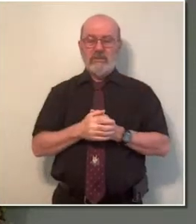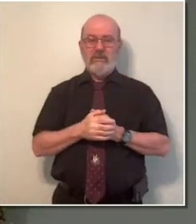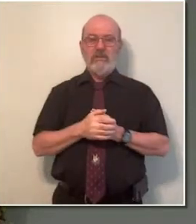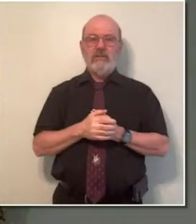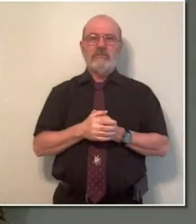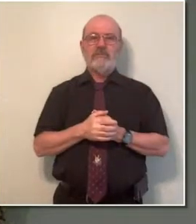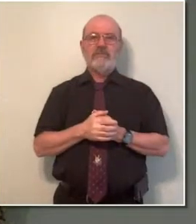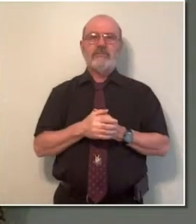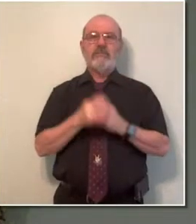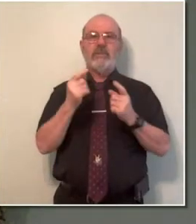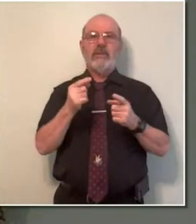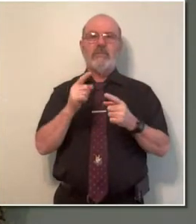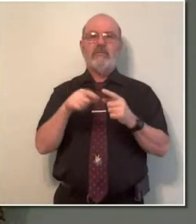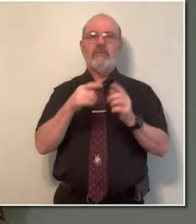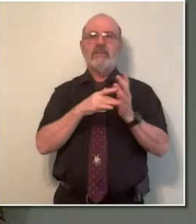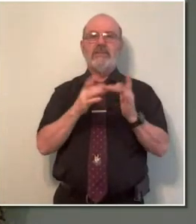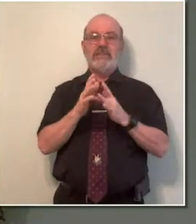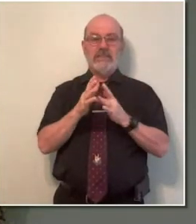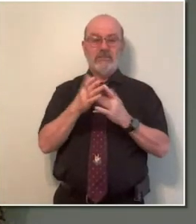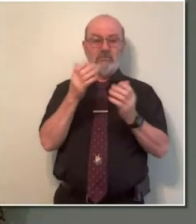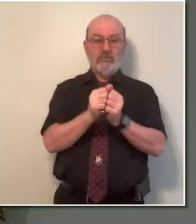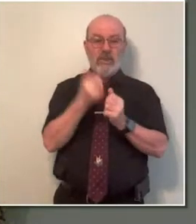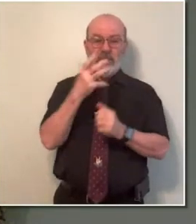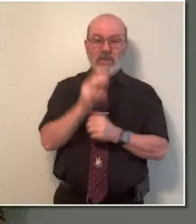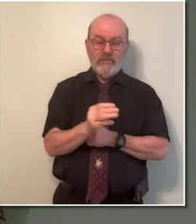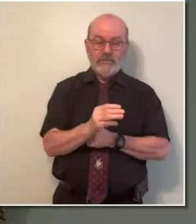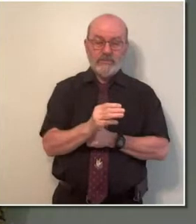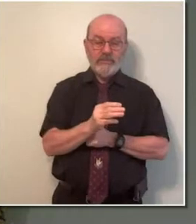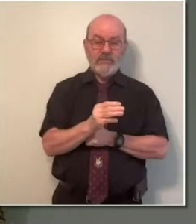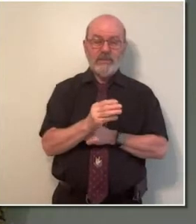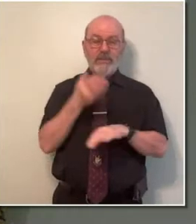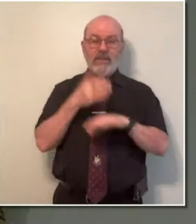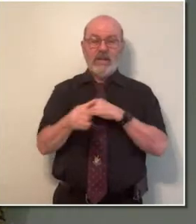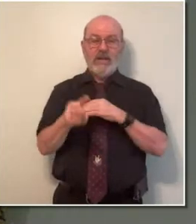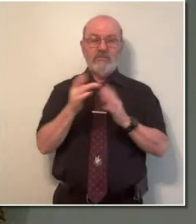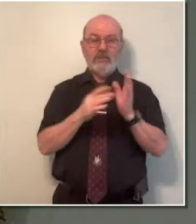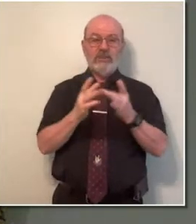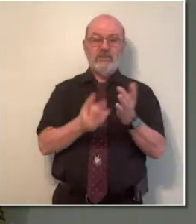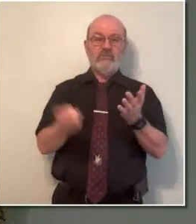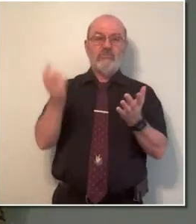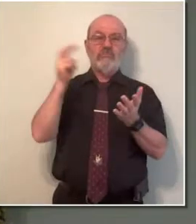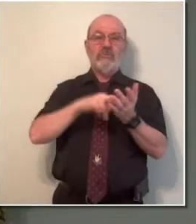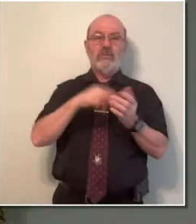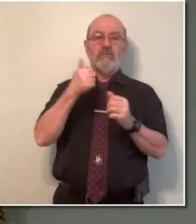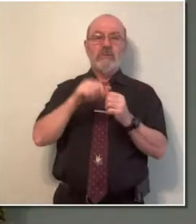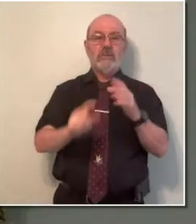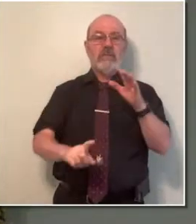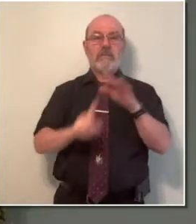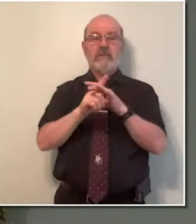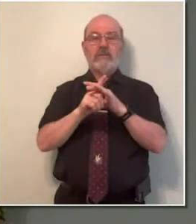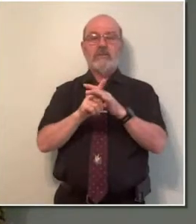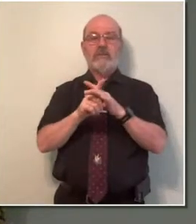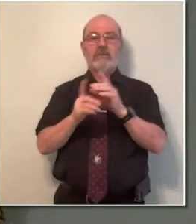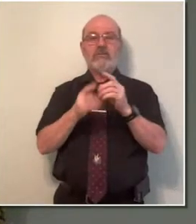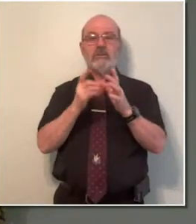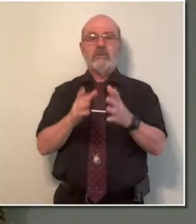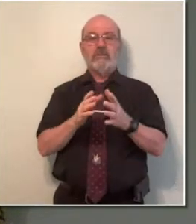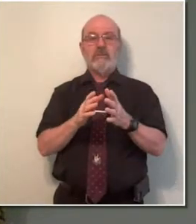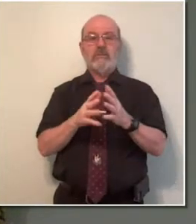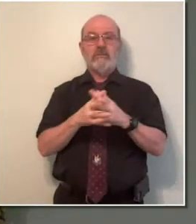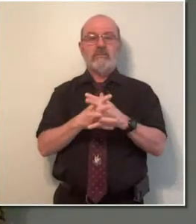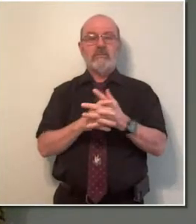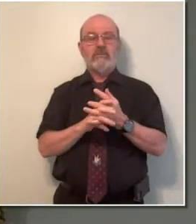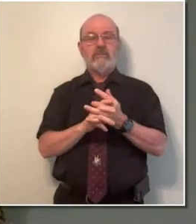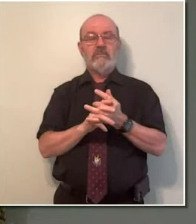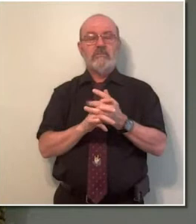happened when Jesus was there. Then, after Jesus resurrected, you remember he appeared to the disciples. And where did he